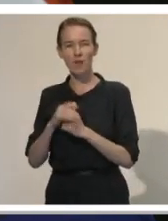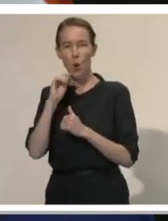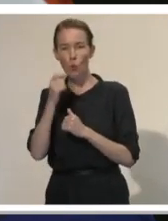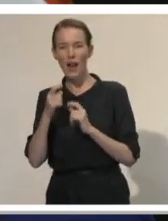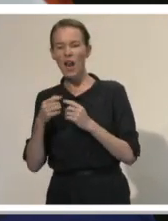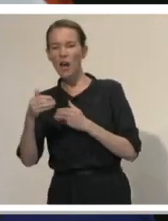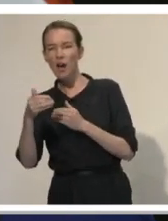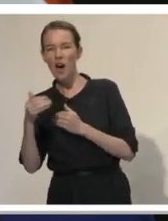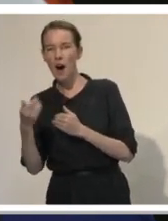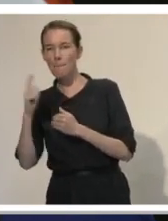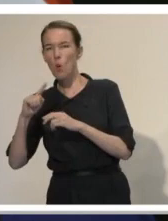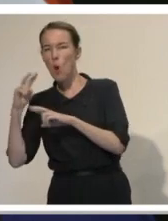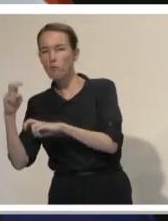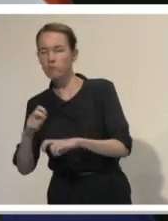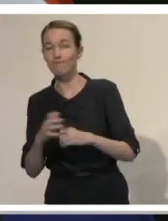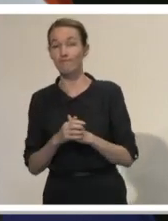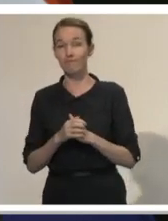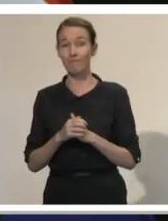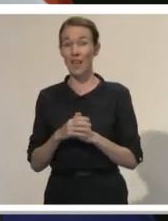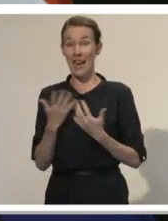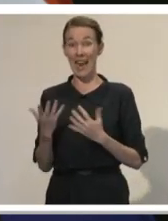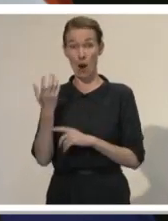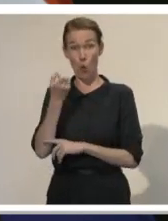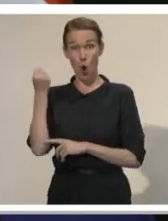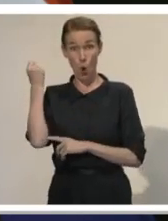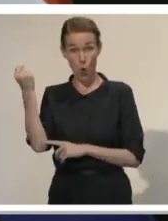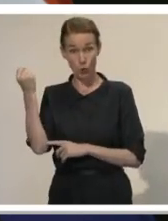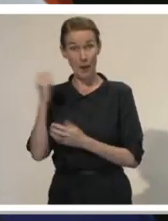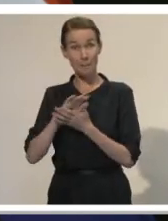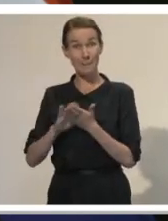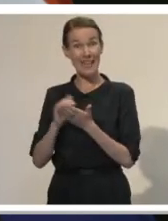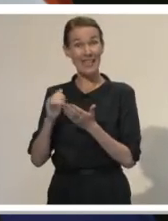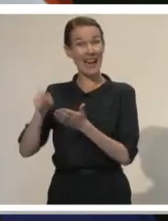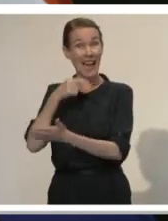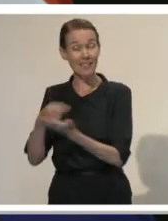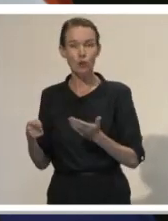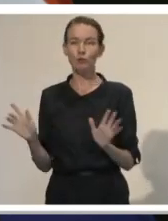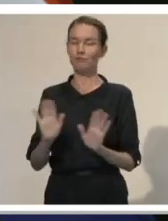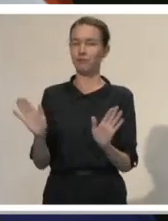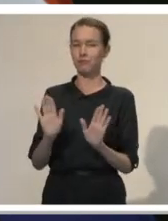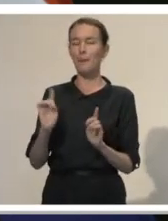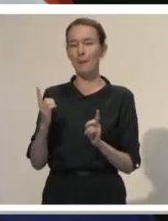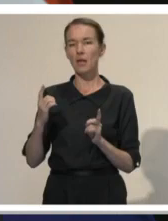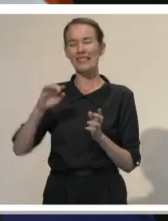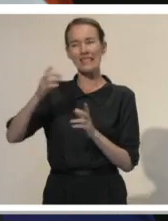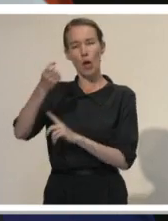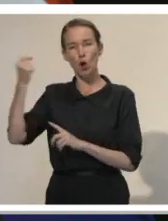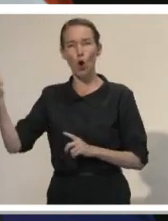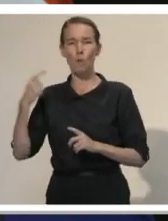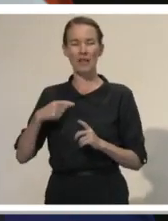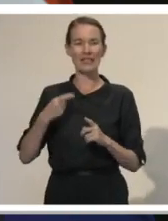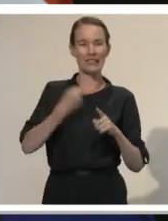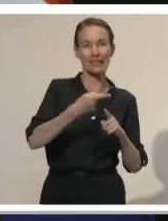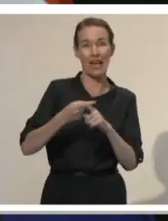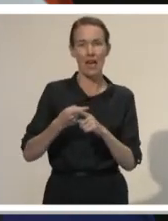understand. While it's on ice, it doesn't necessarily mean it's dead. I just think there are wider issues for us to contend with at the moment with the